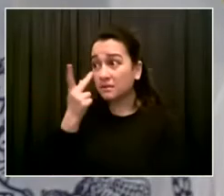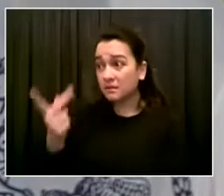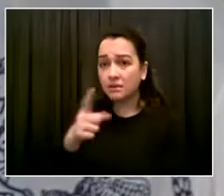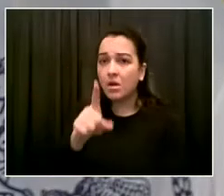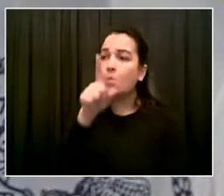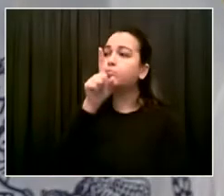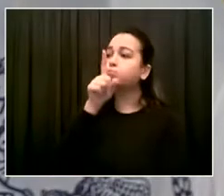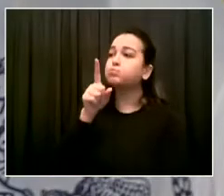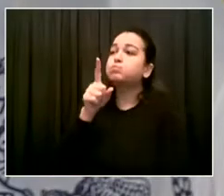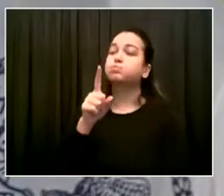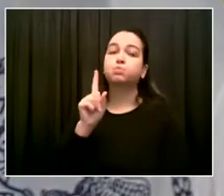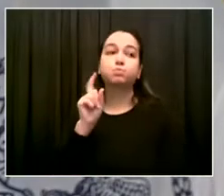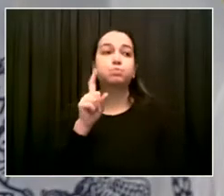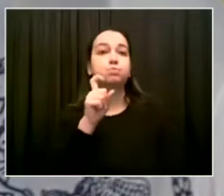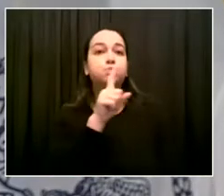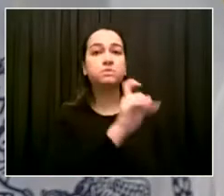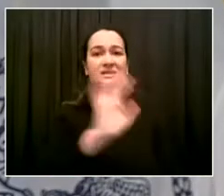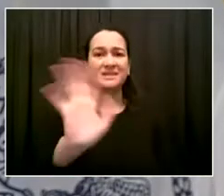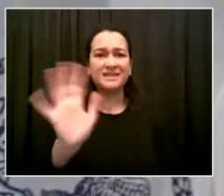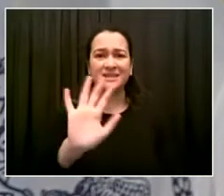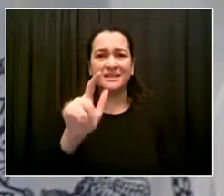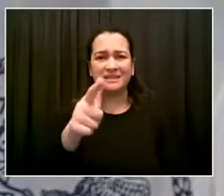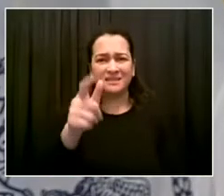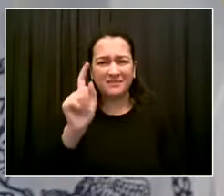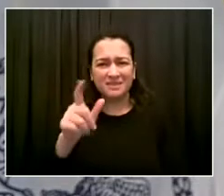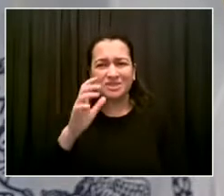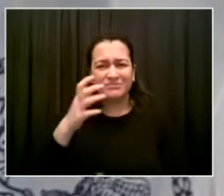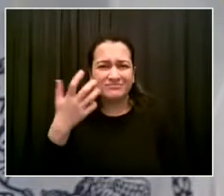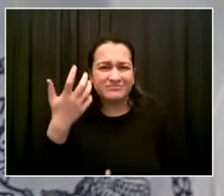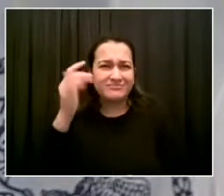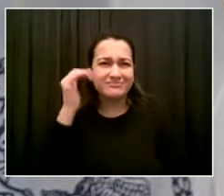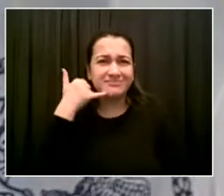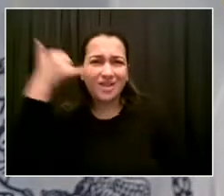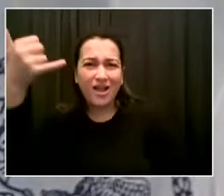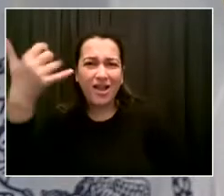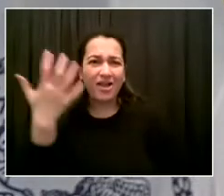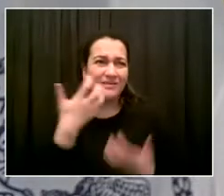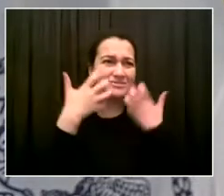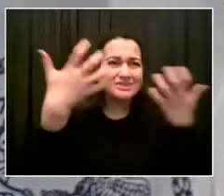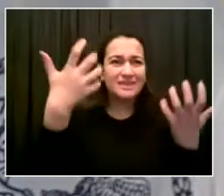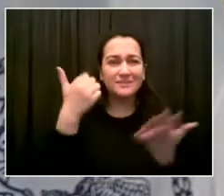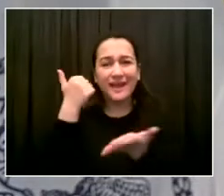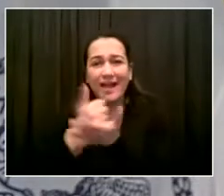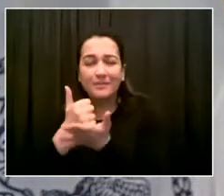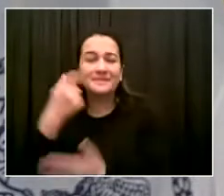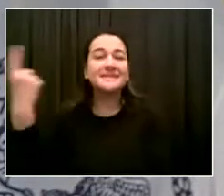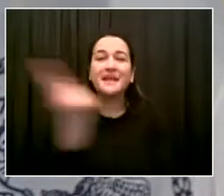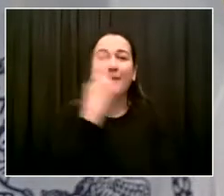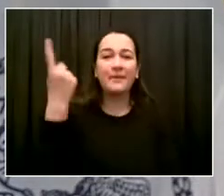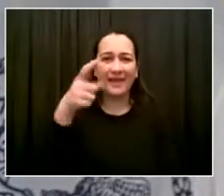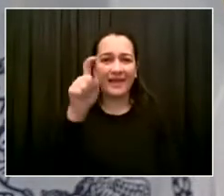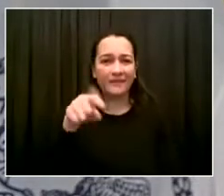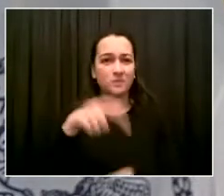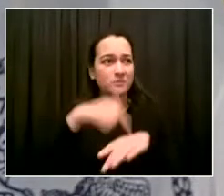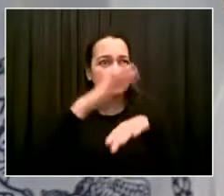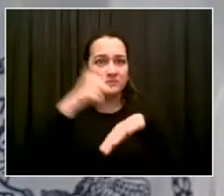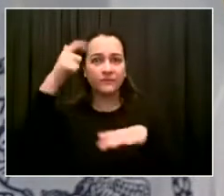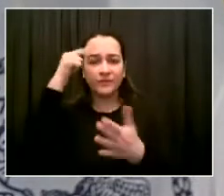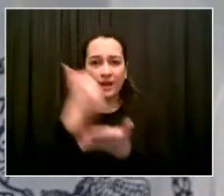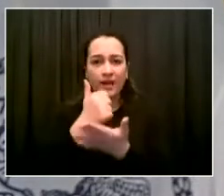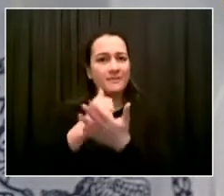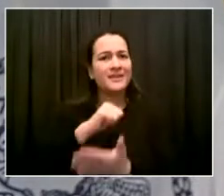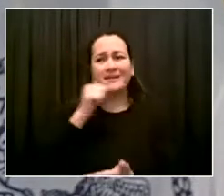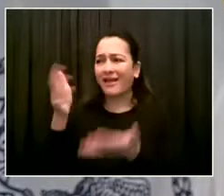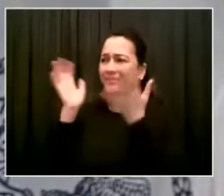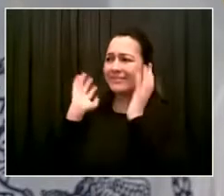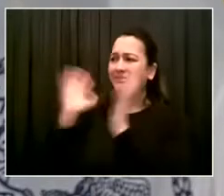stand back and watch a heinous act happening. And I think for so many Asian American New Yorkers who are feeling isolated right now,